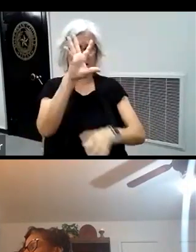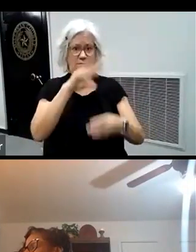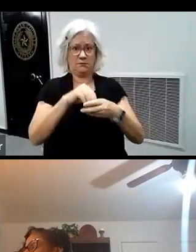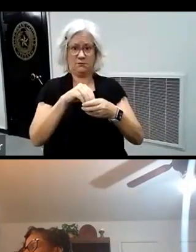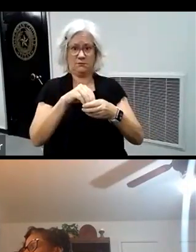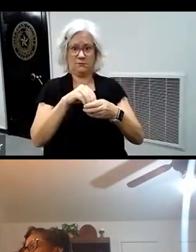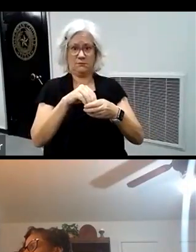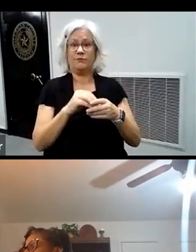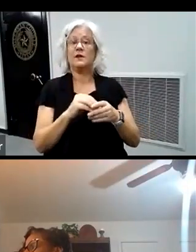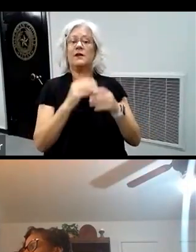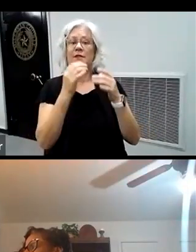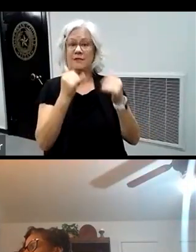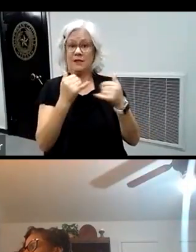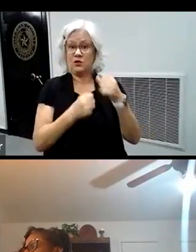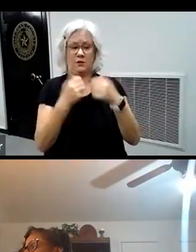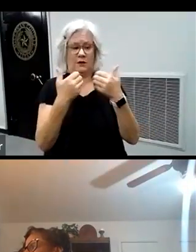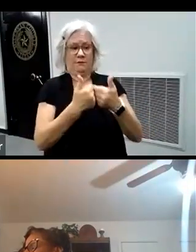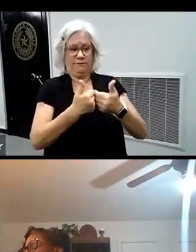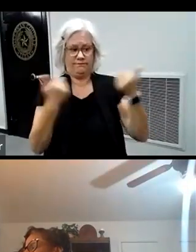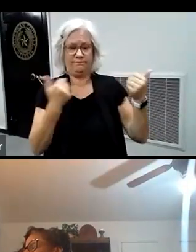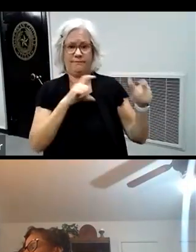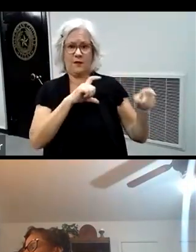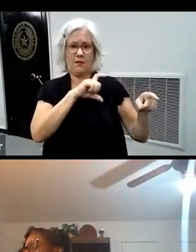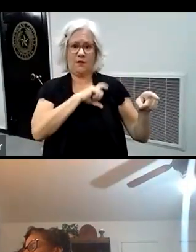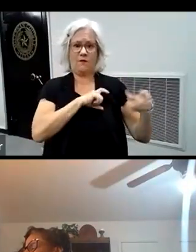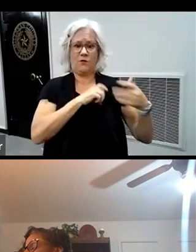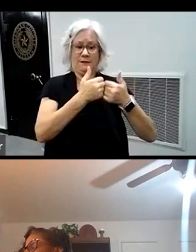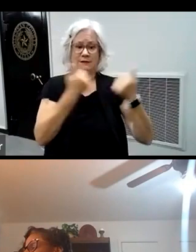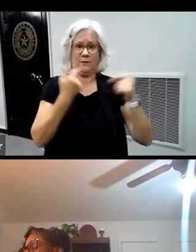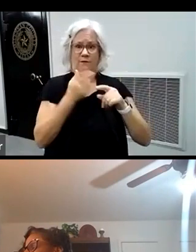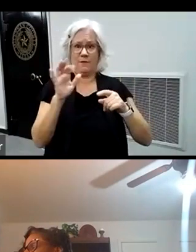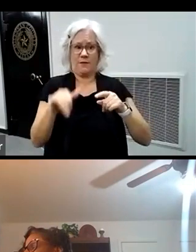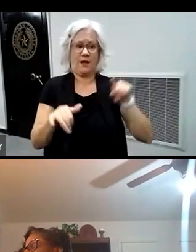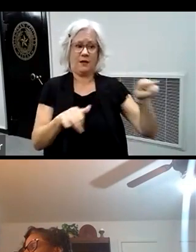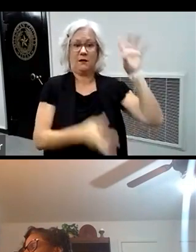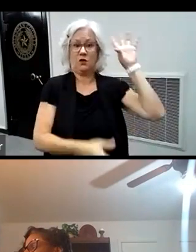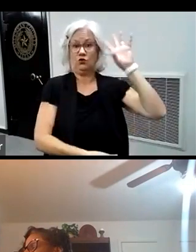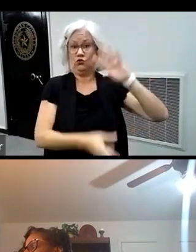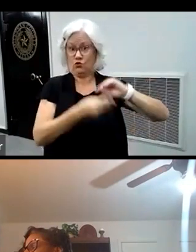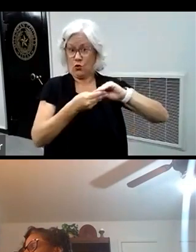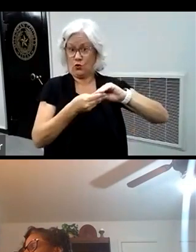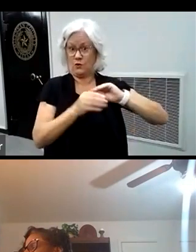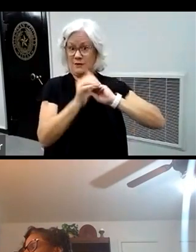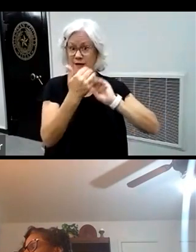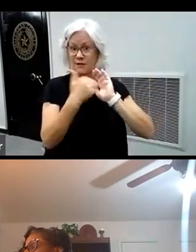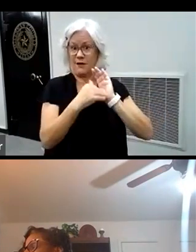enforcement. This year, they split out the law enforcement piece. The total for the county is